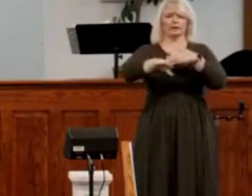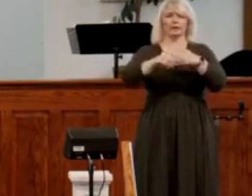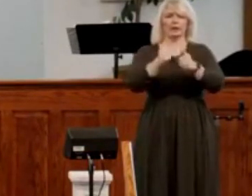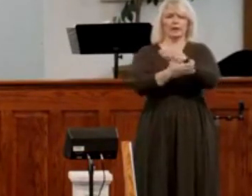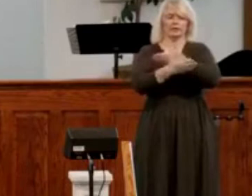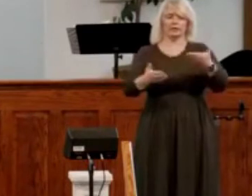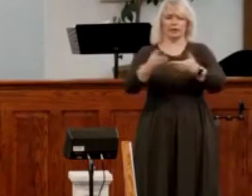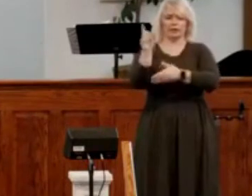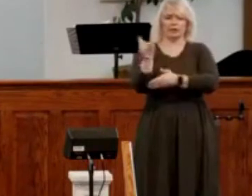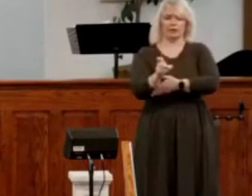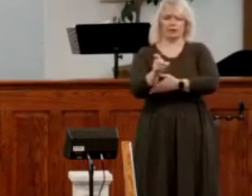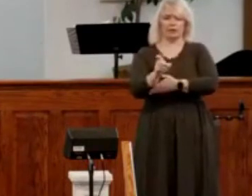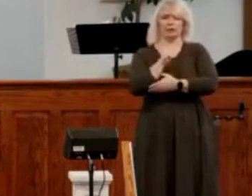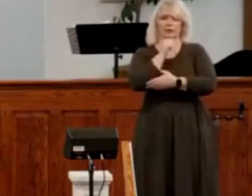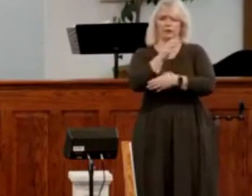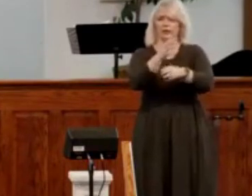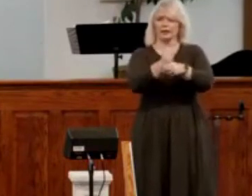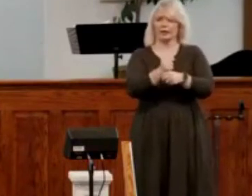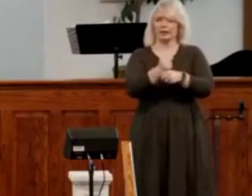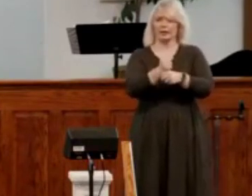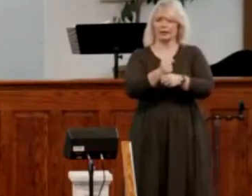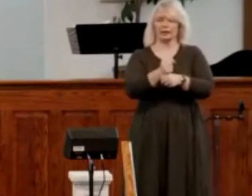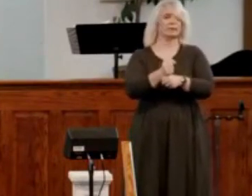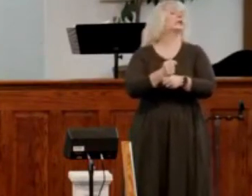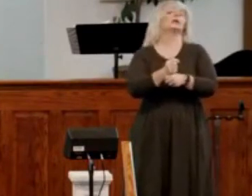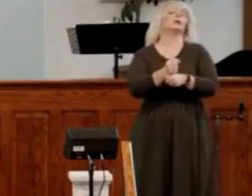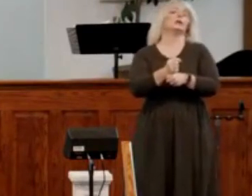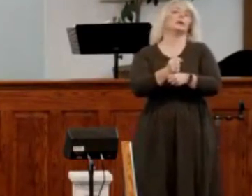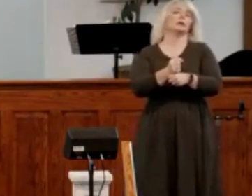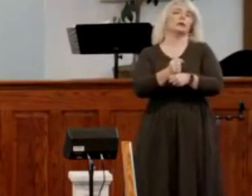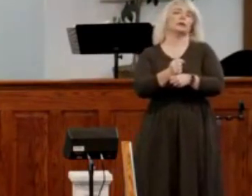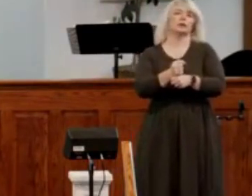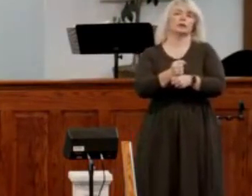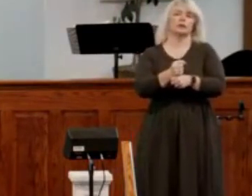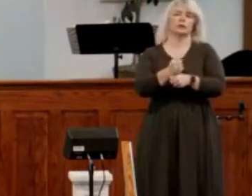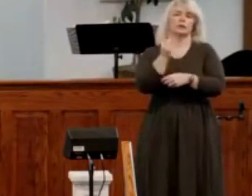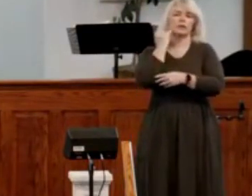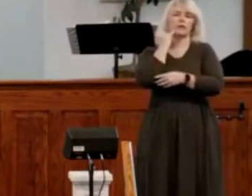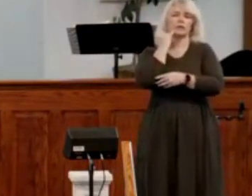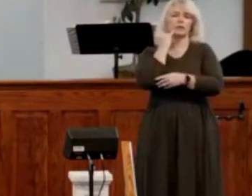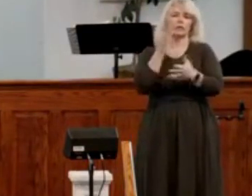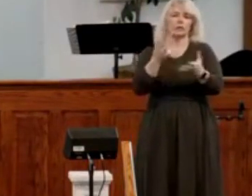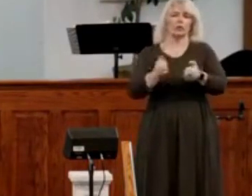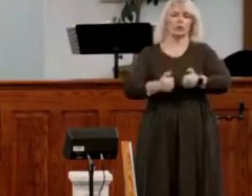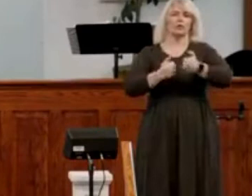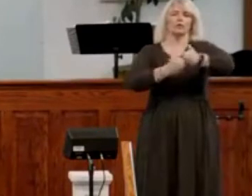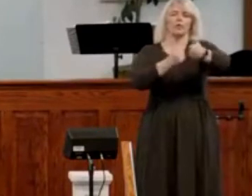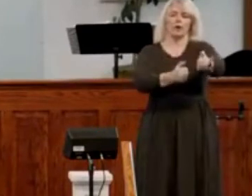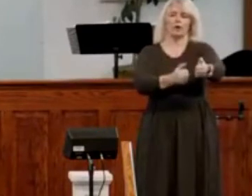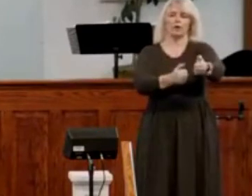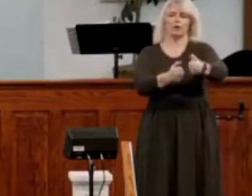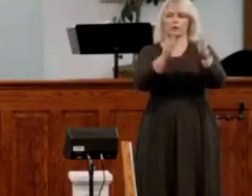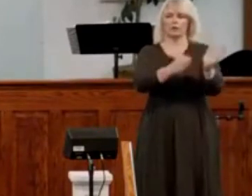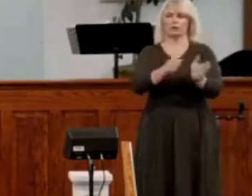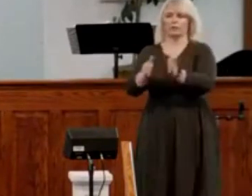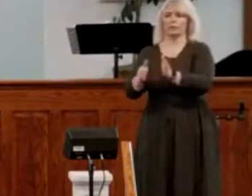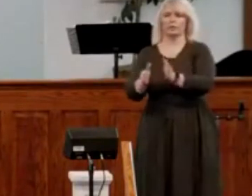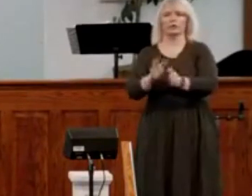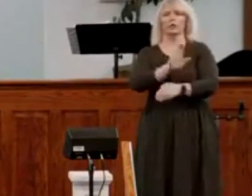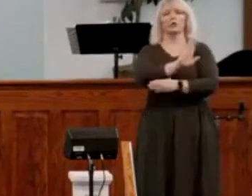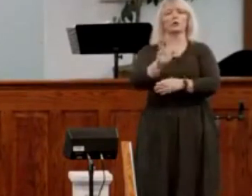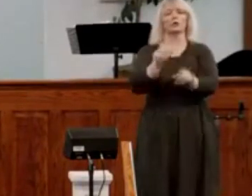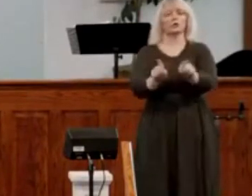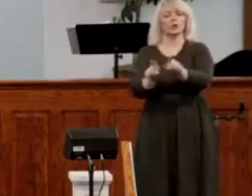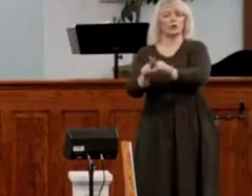supplies if you want to slip out if you didn't get it during the song. And obviously online, if you want to follow the instructions and prepare yours as well, you